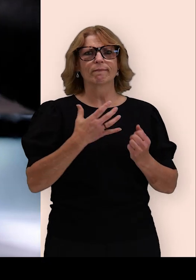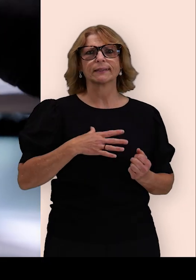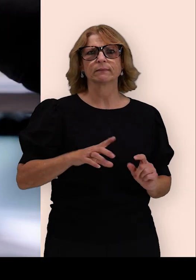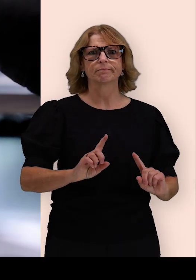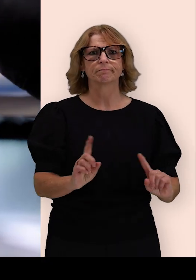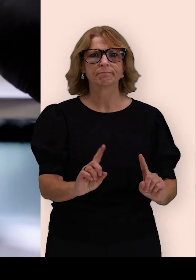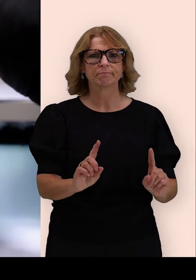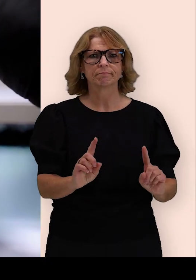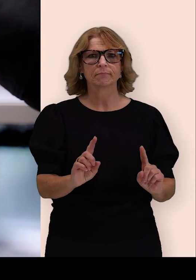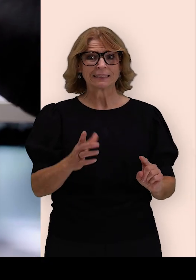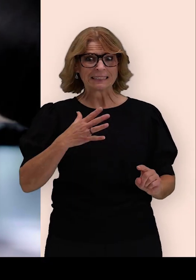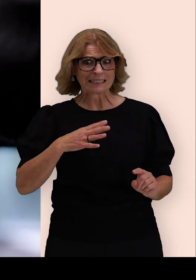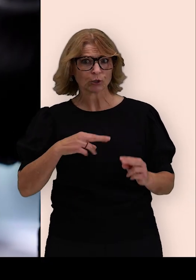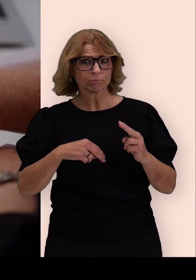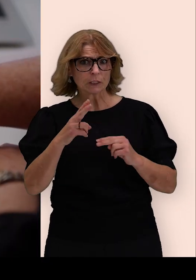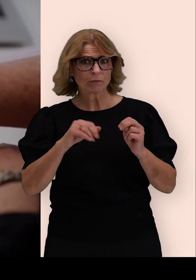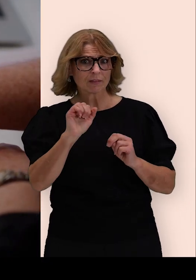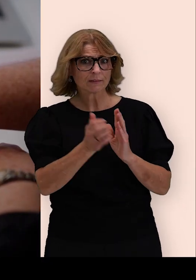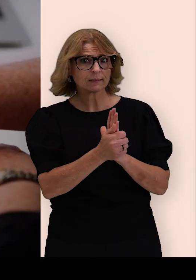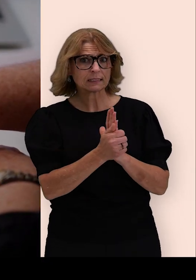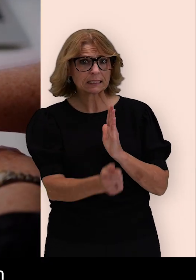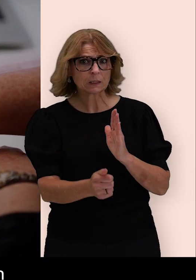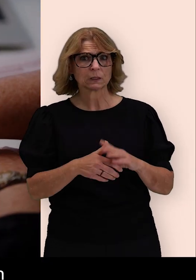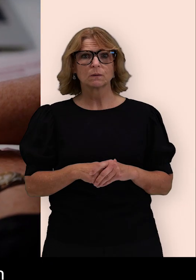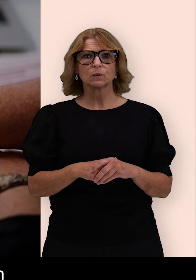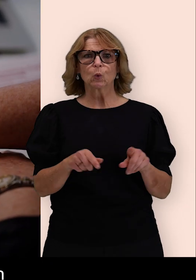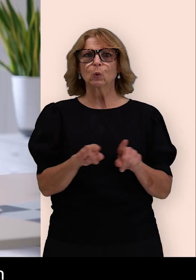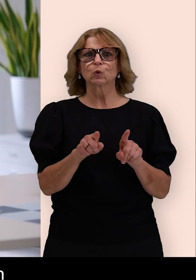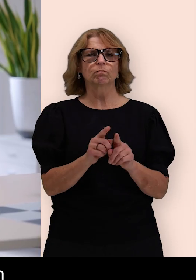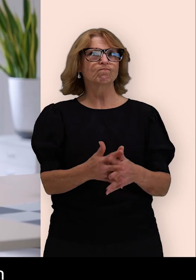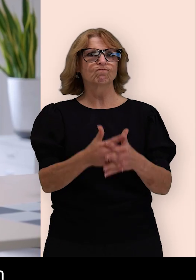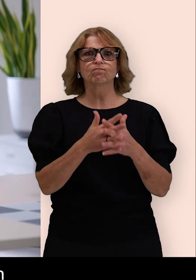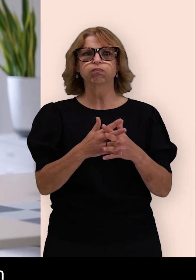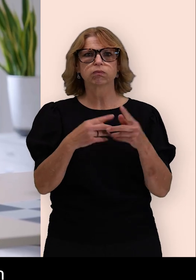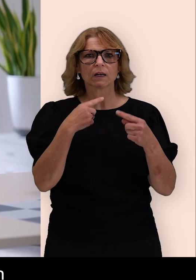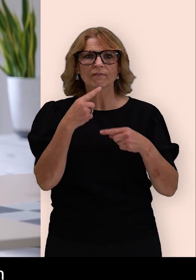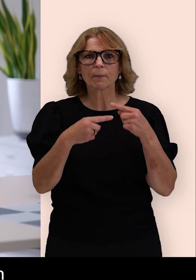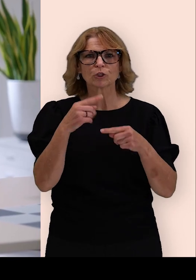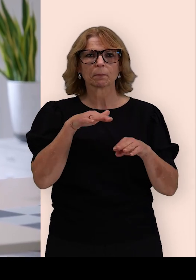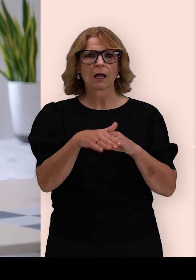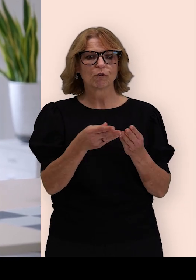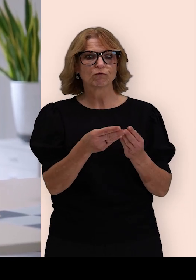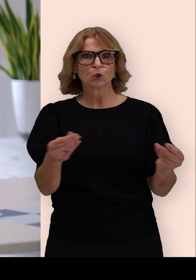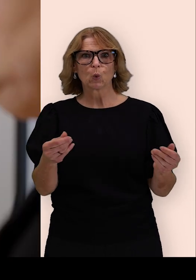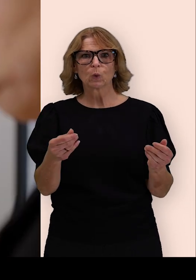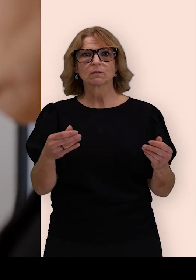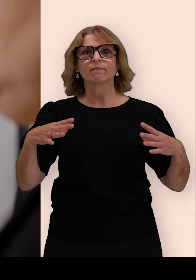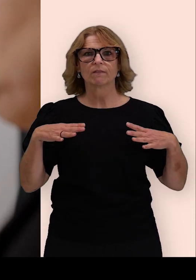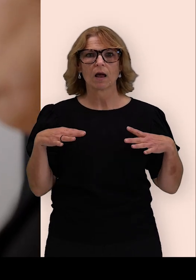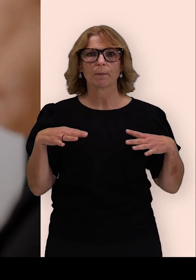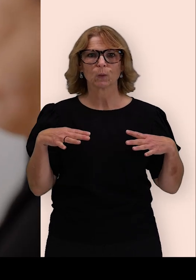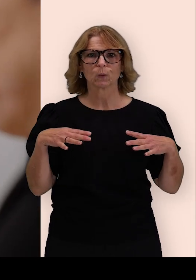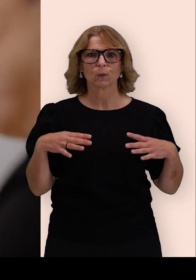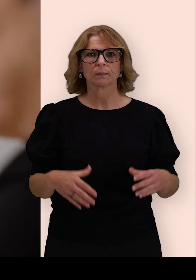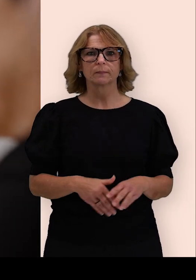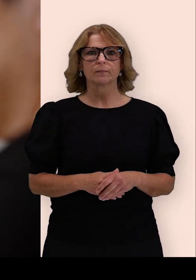support needs are, where they might need to build their skills. It also has incredibly useful information about resources